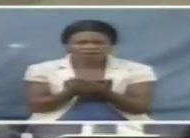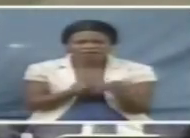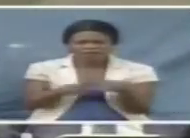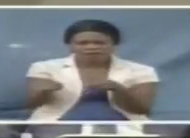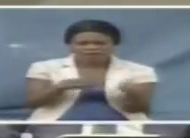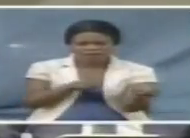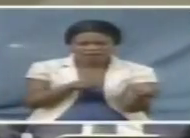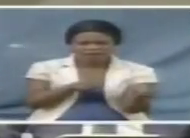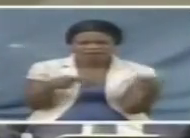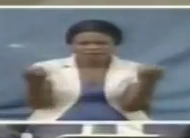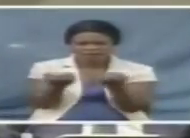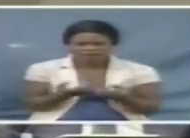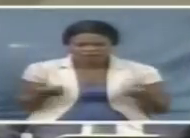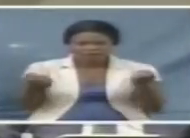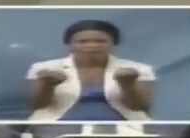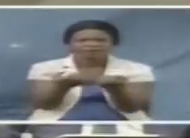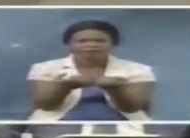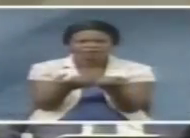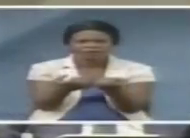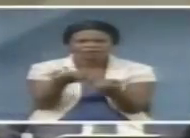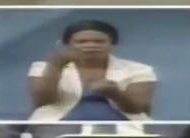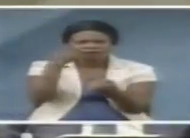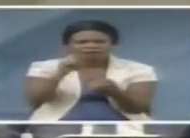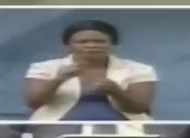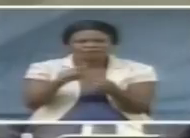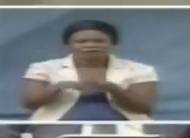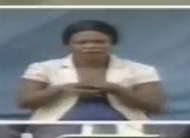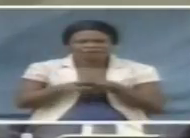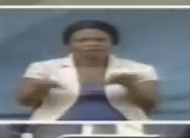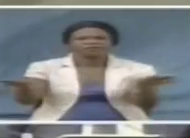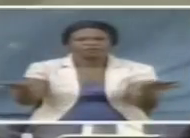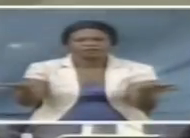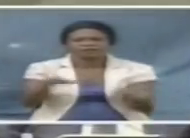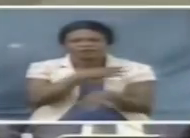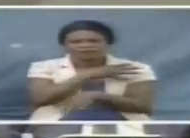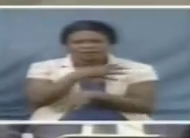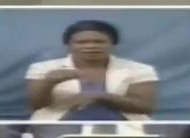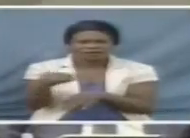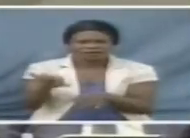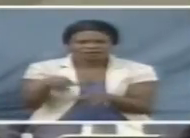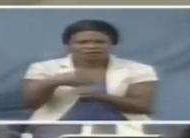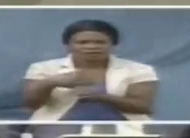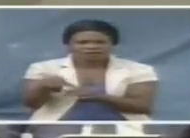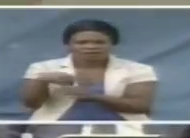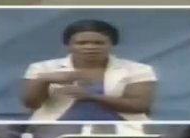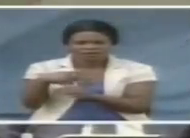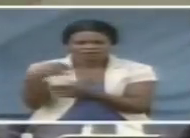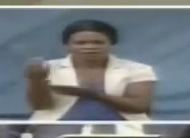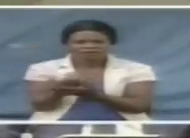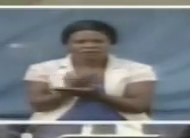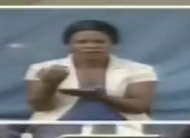Creating a conducive governance environment for a diversified